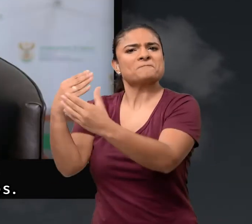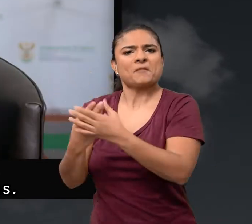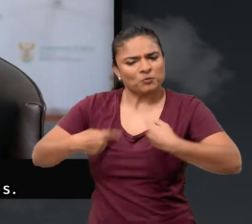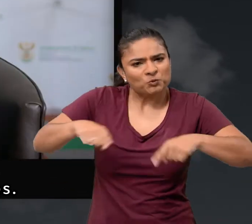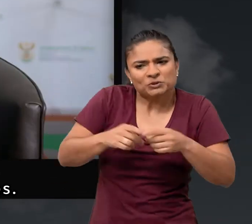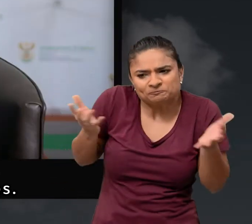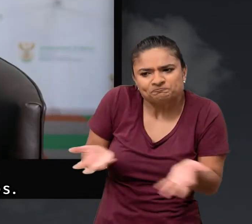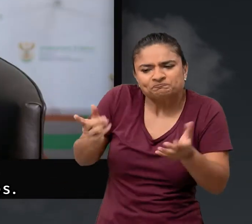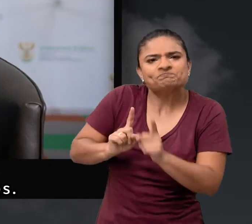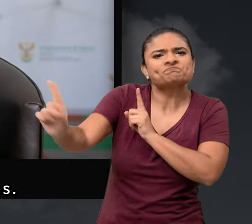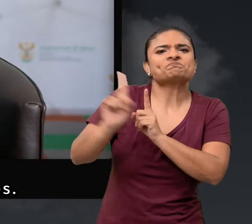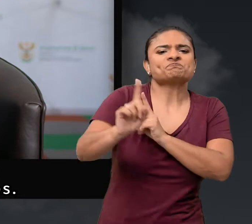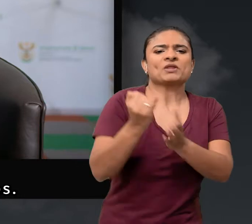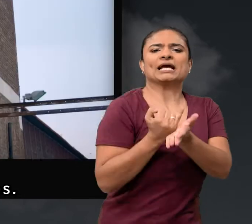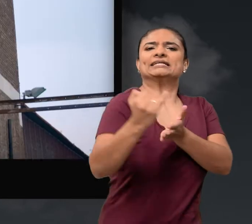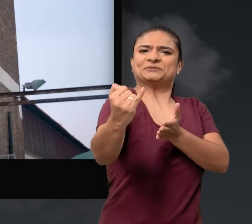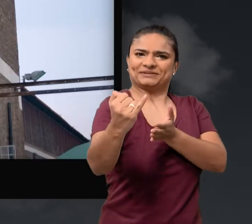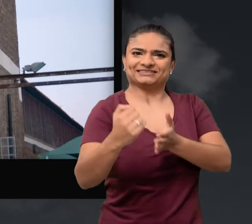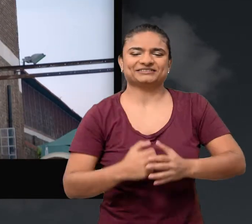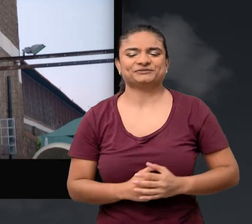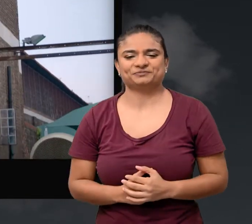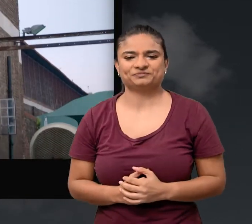their own businesses.